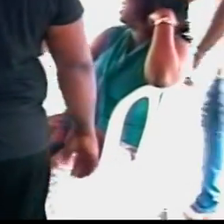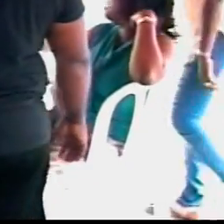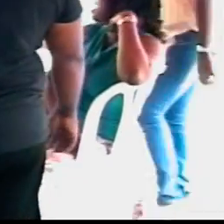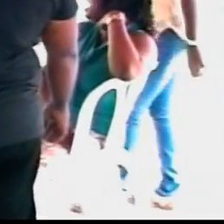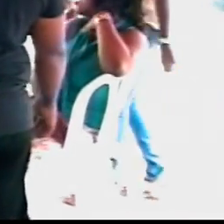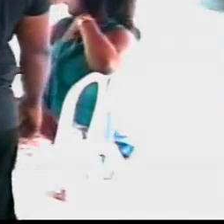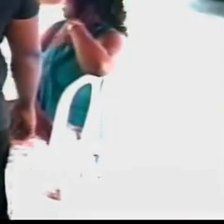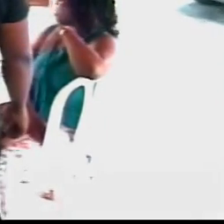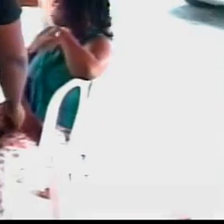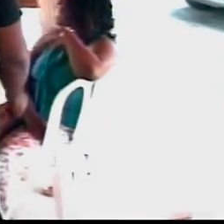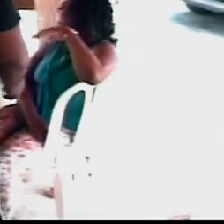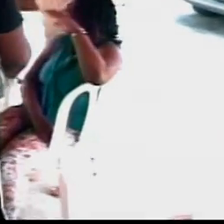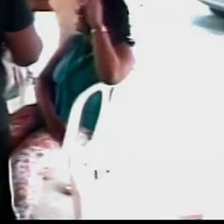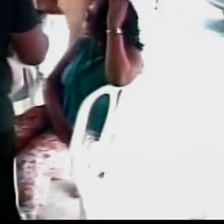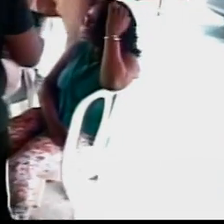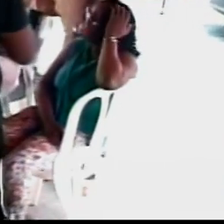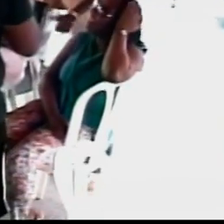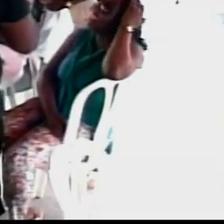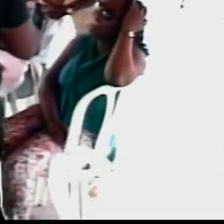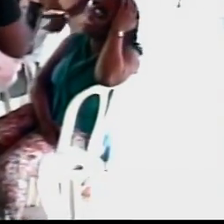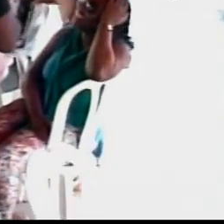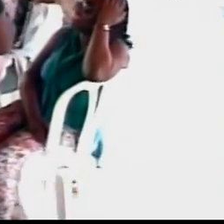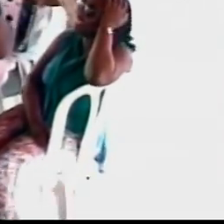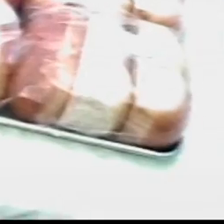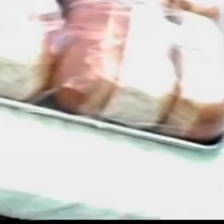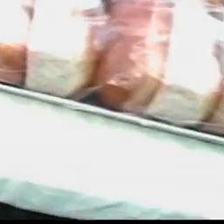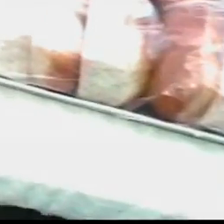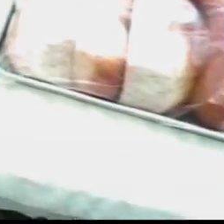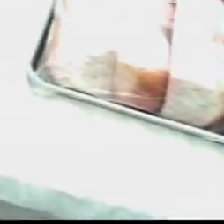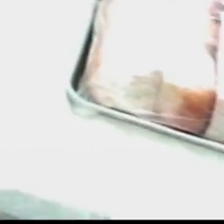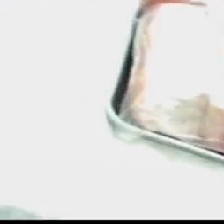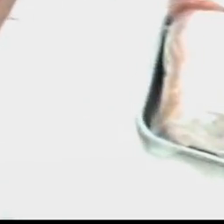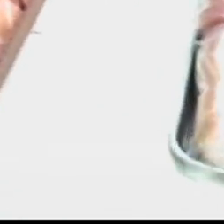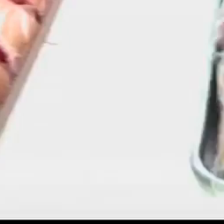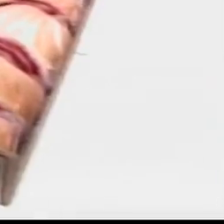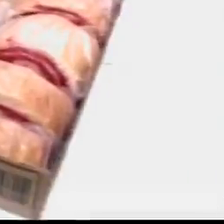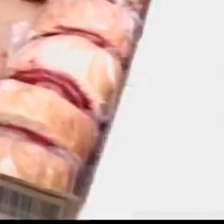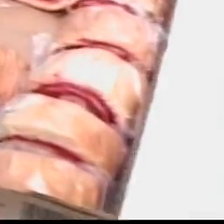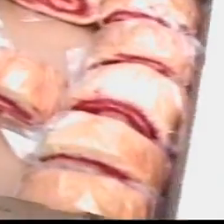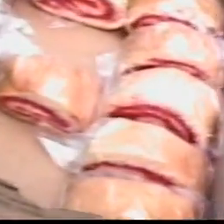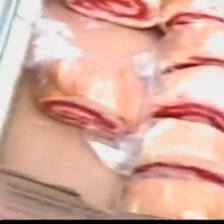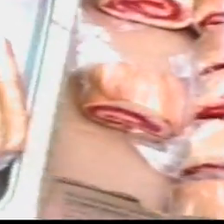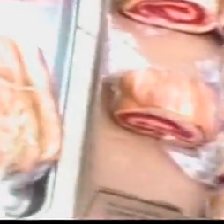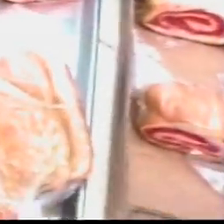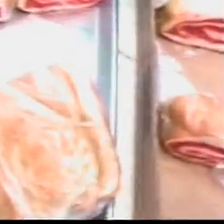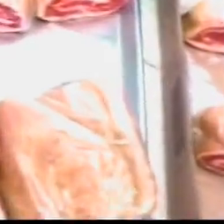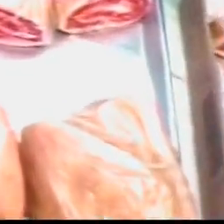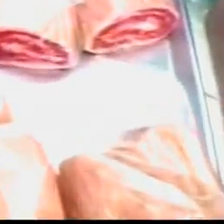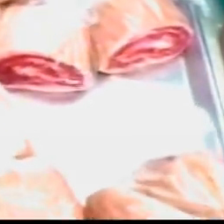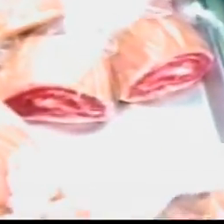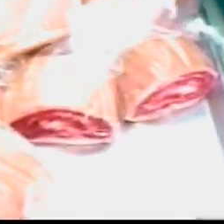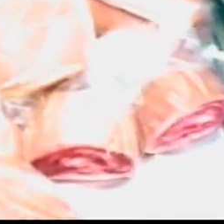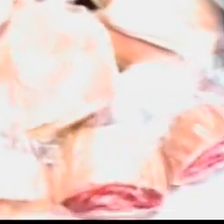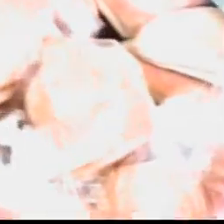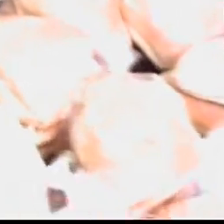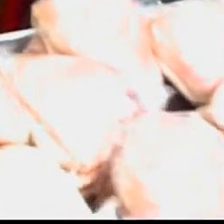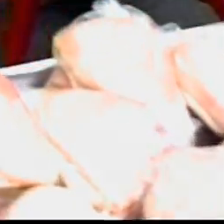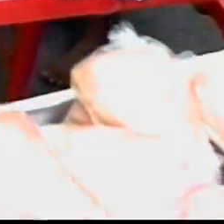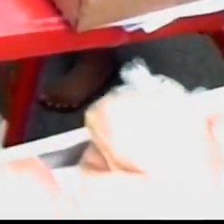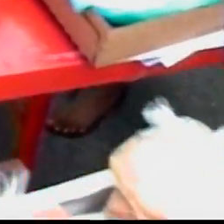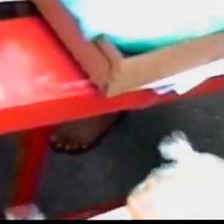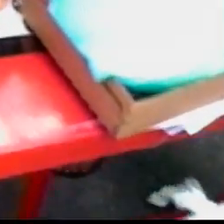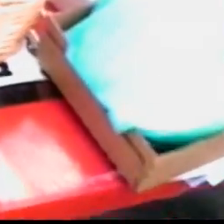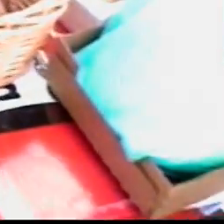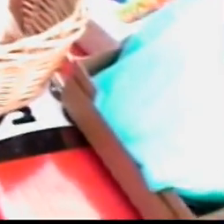February 23rd to commemorate the birth of the Republic. Acting President of the association, Gavin Bovell, says other activities